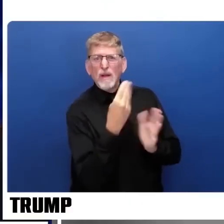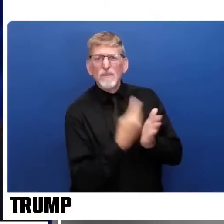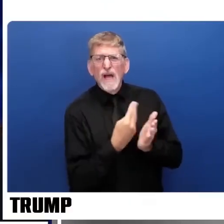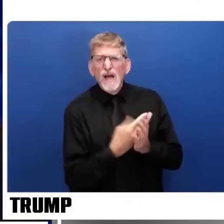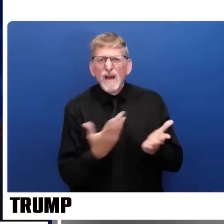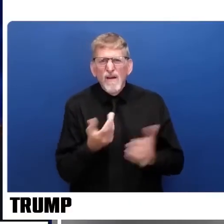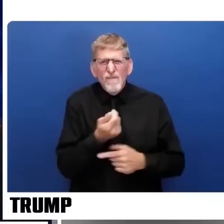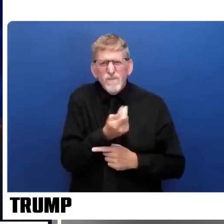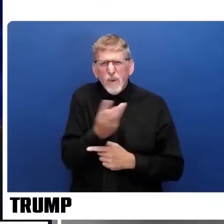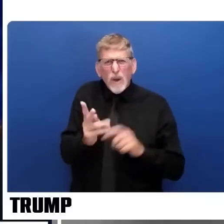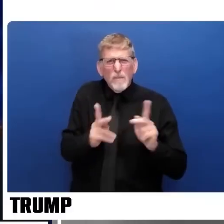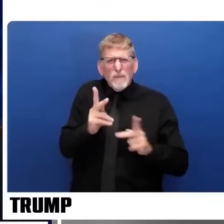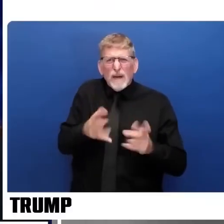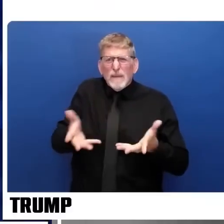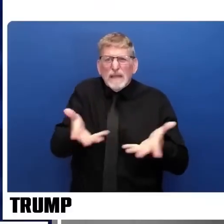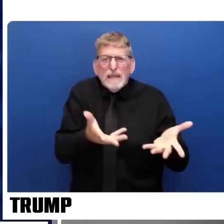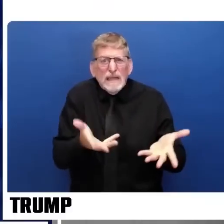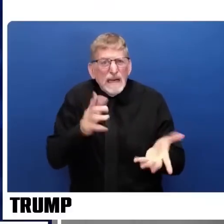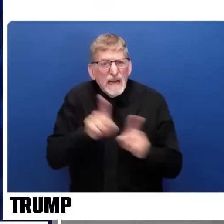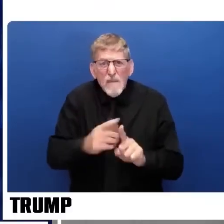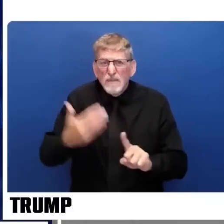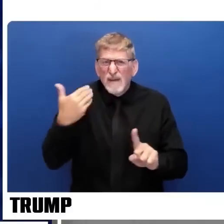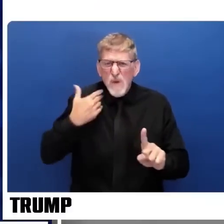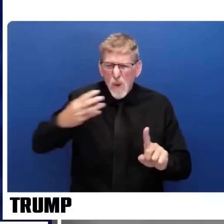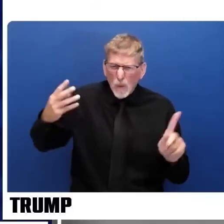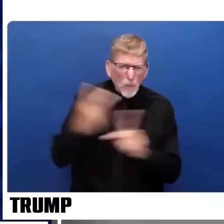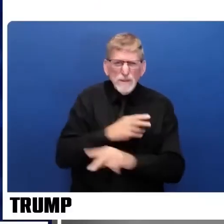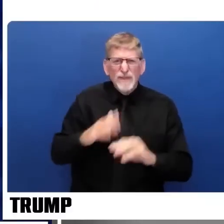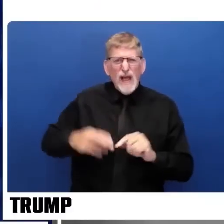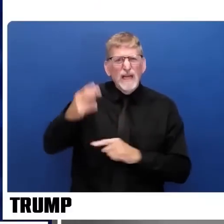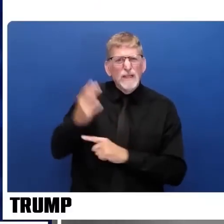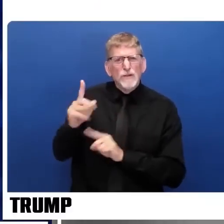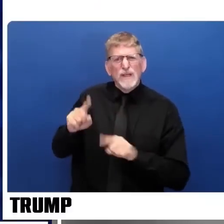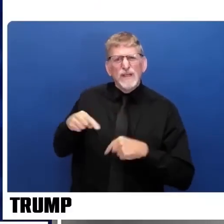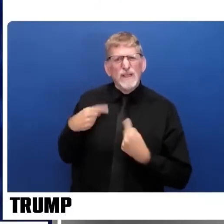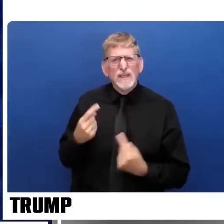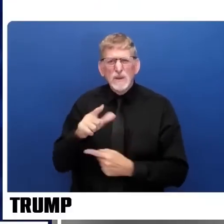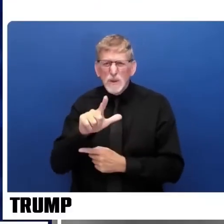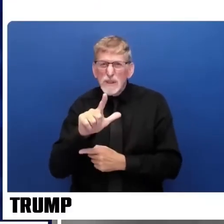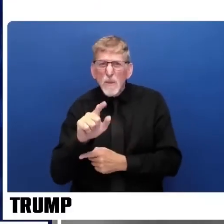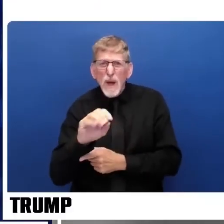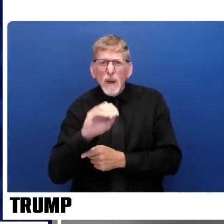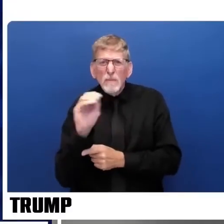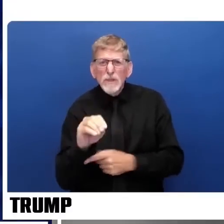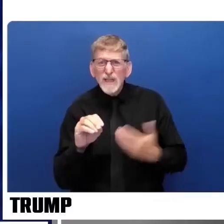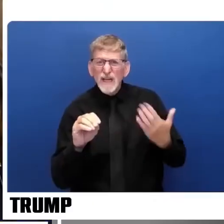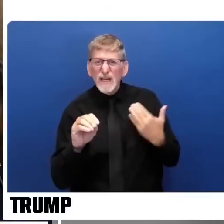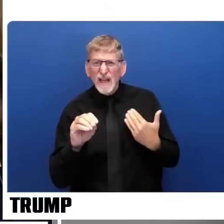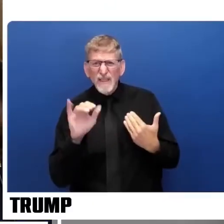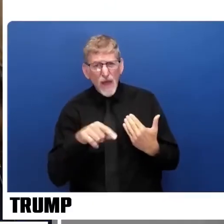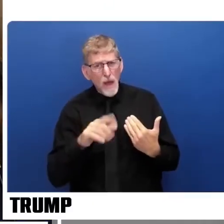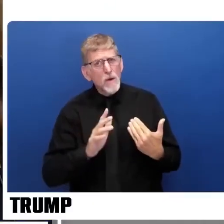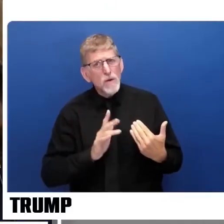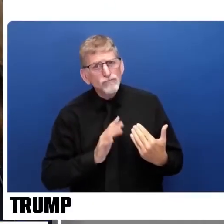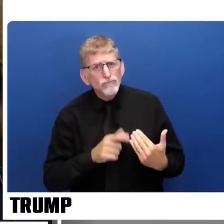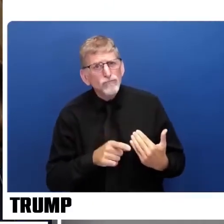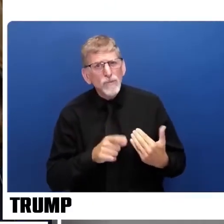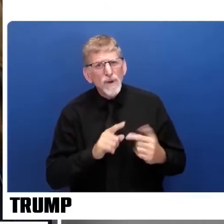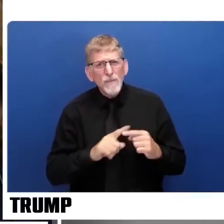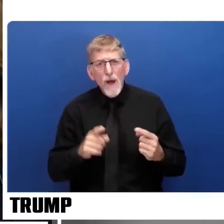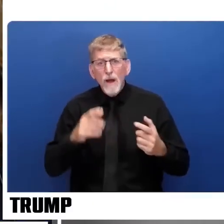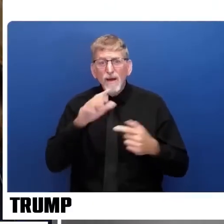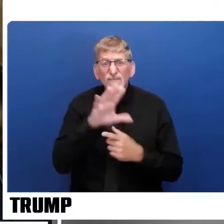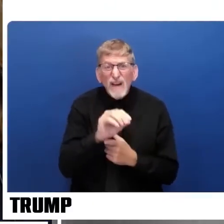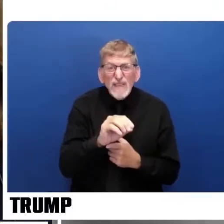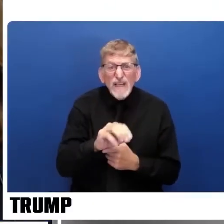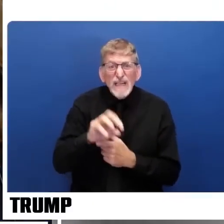nation's history. We were at 21%, but that's being generous because many things are 50, 60, 70, and 80% higher than they were